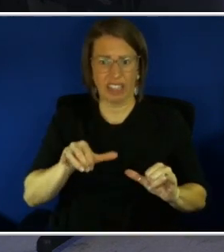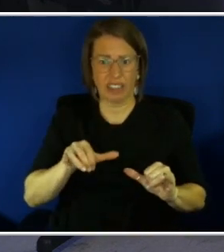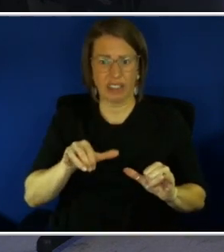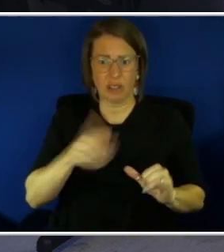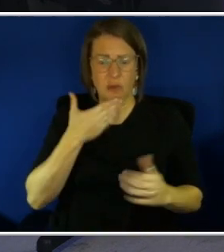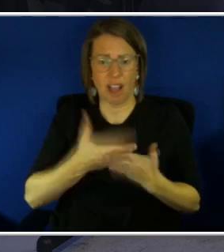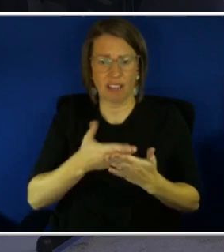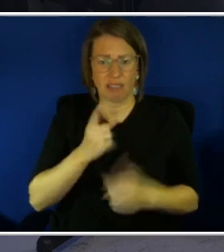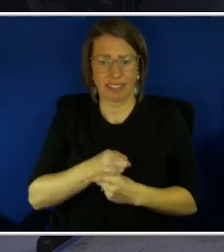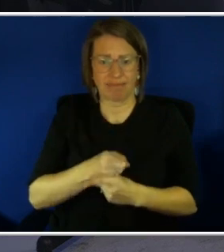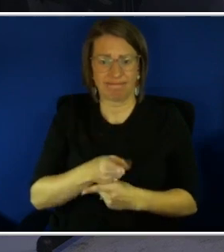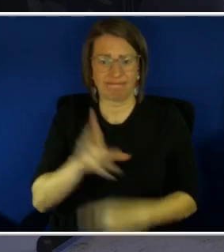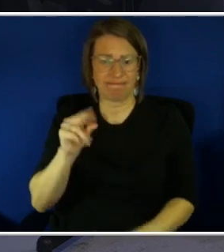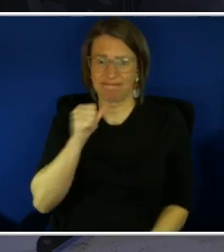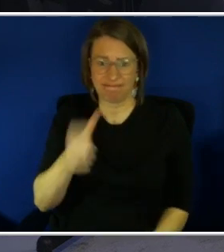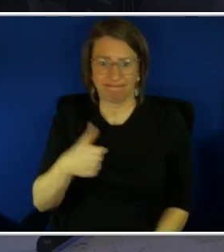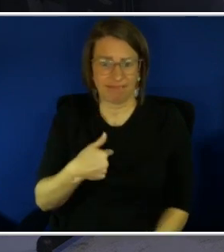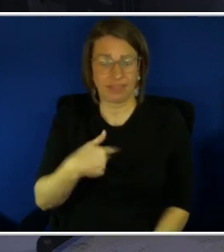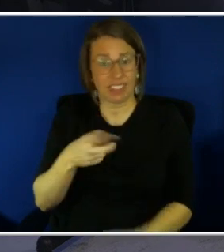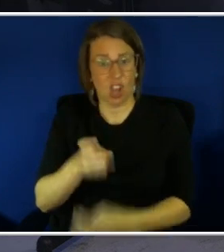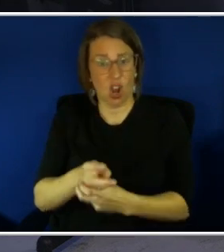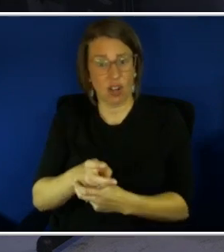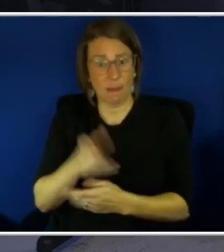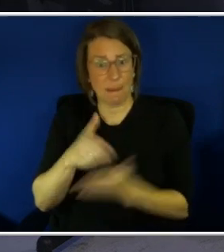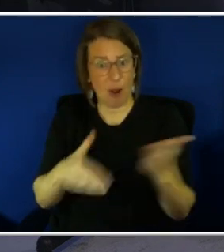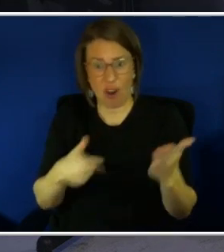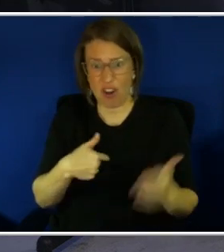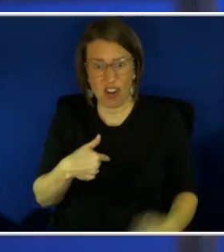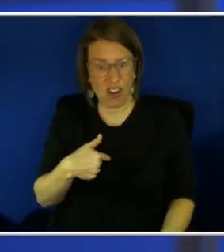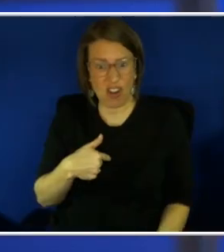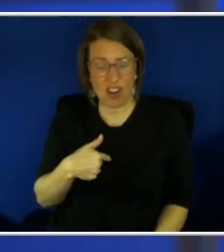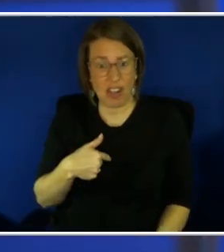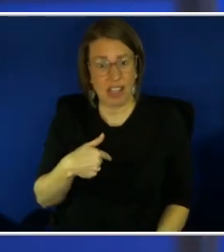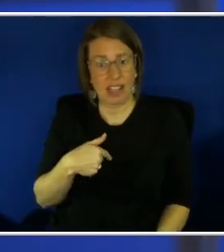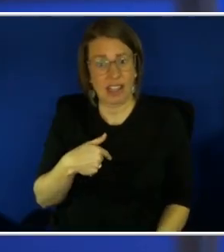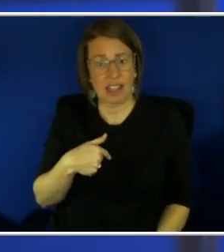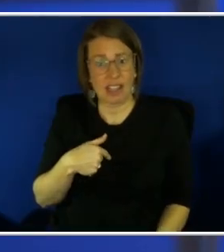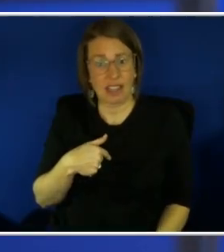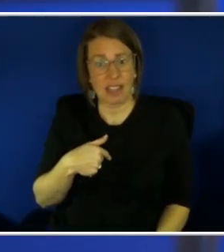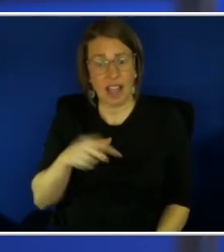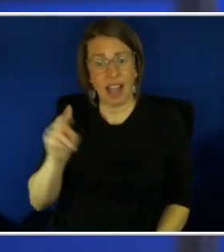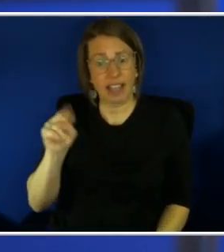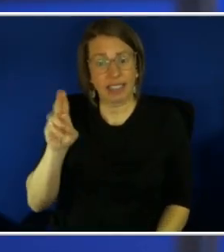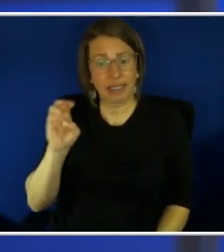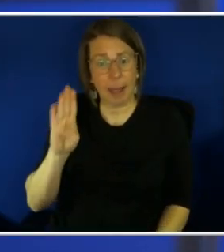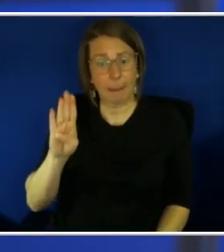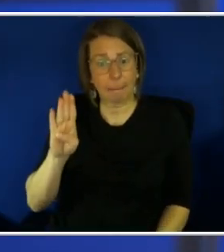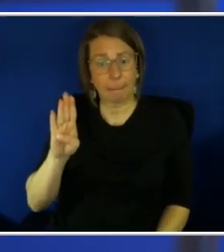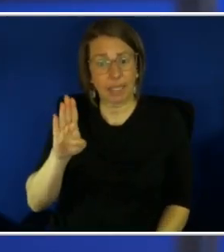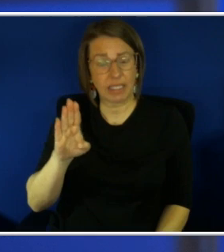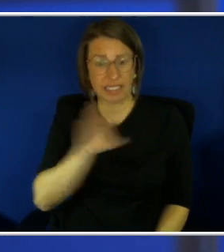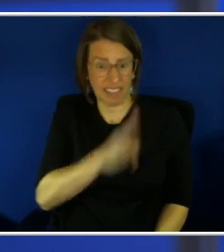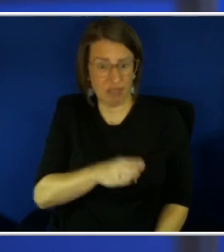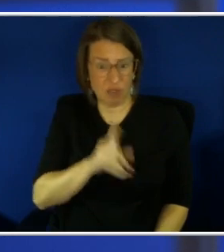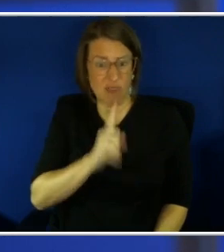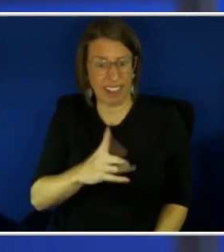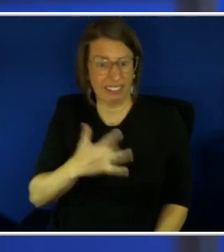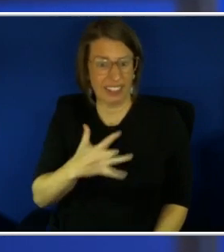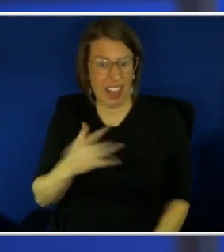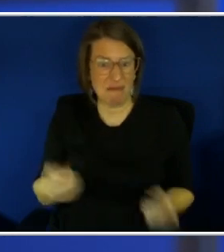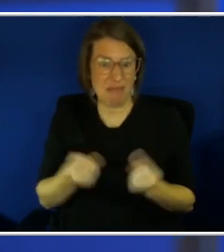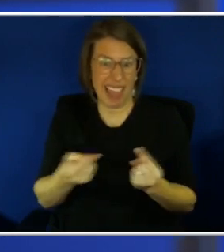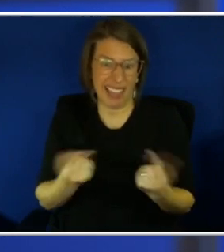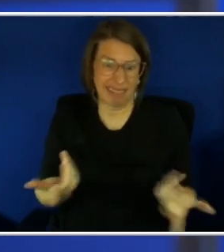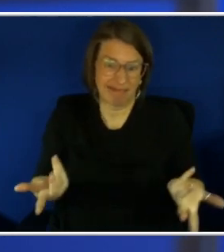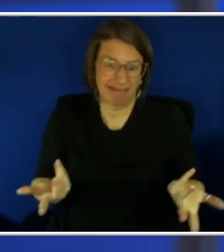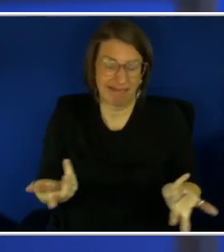You couldn't really. That was the hardest part. They kept me. It was numbed up, so I never really felt the pain. Yeah. It was